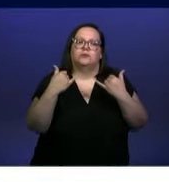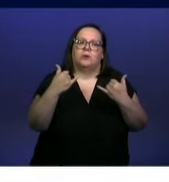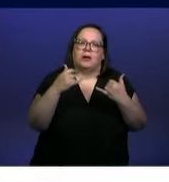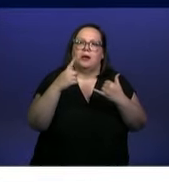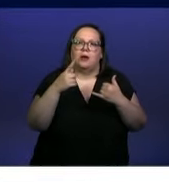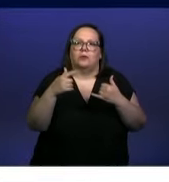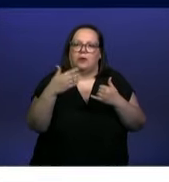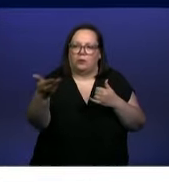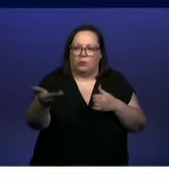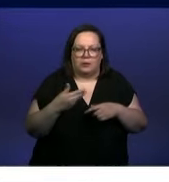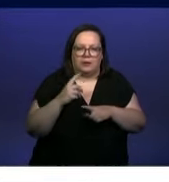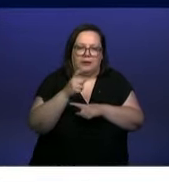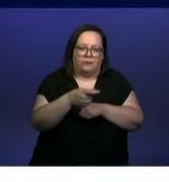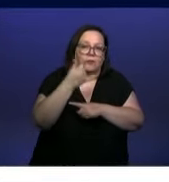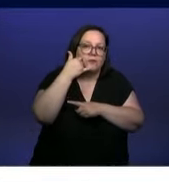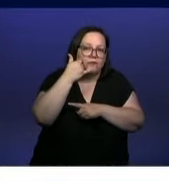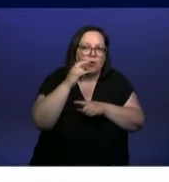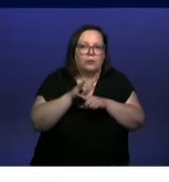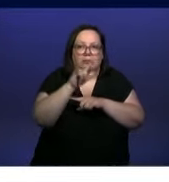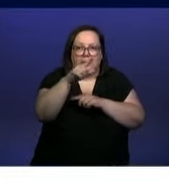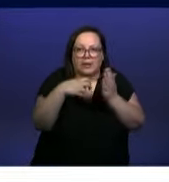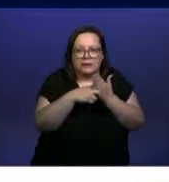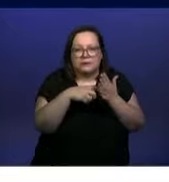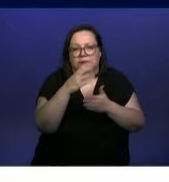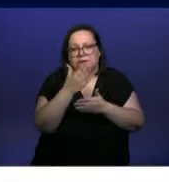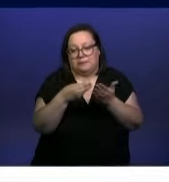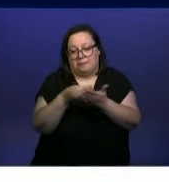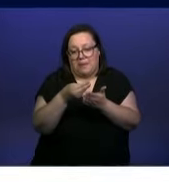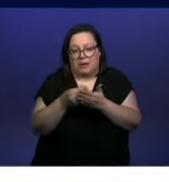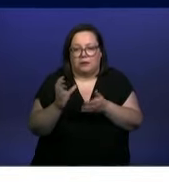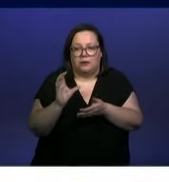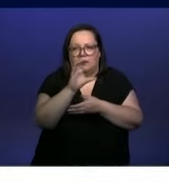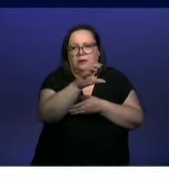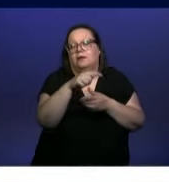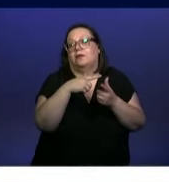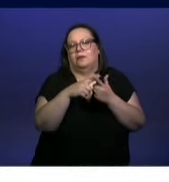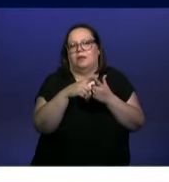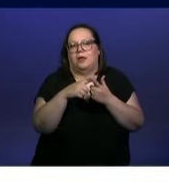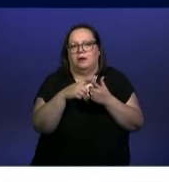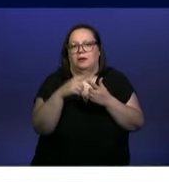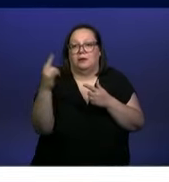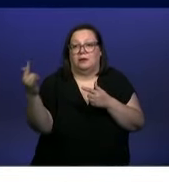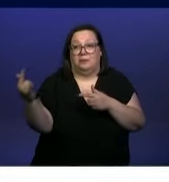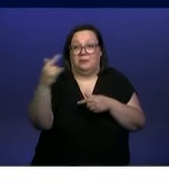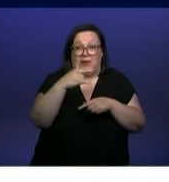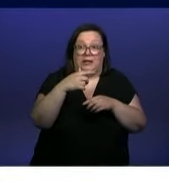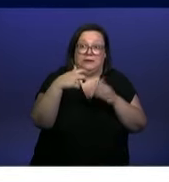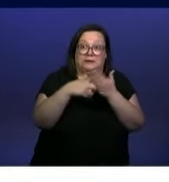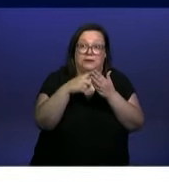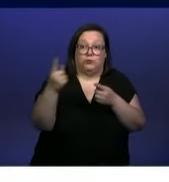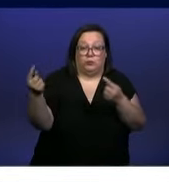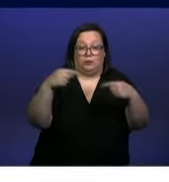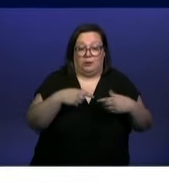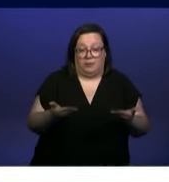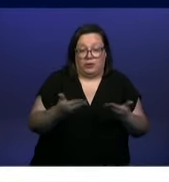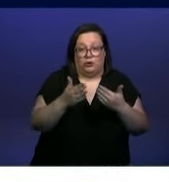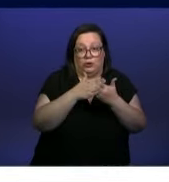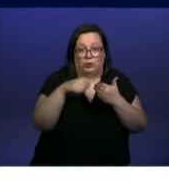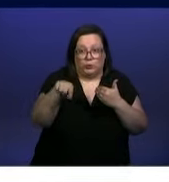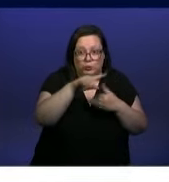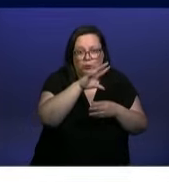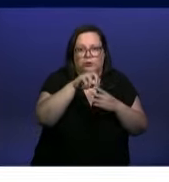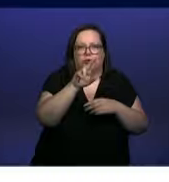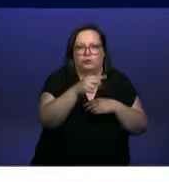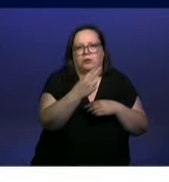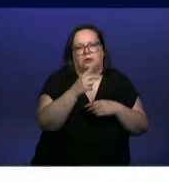give them a phone, a plane ticket, some money, and then a plane ticket near you, right here in Utah. It's not right. We're going to have to end on that note. Mr. Wilson, the